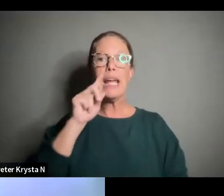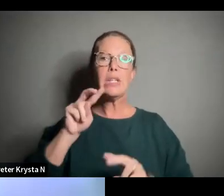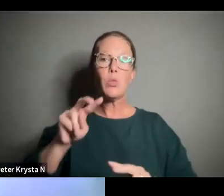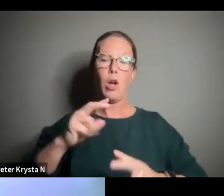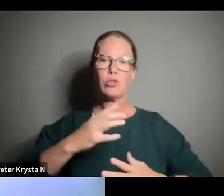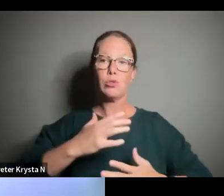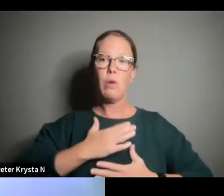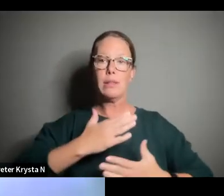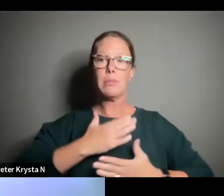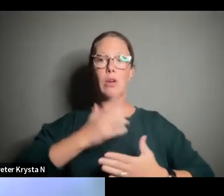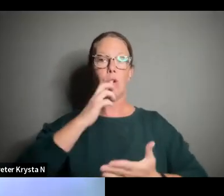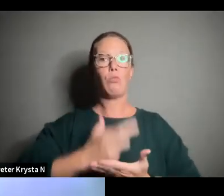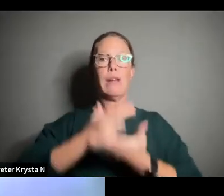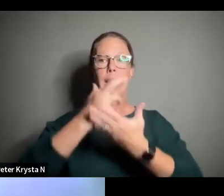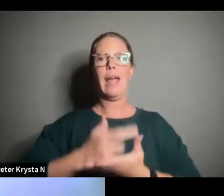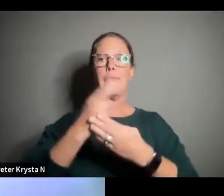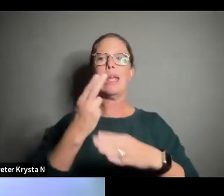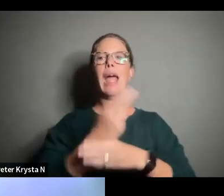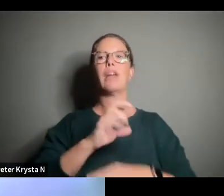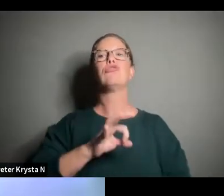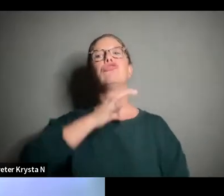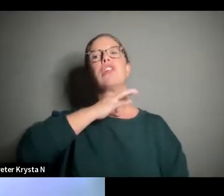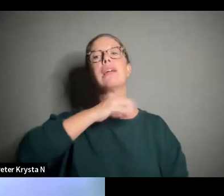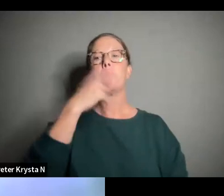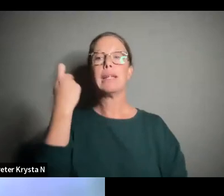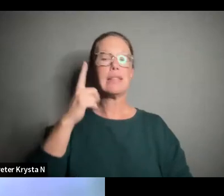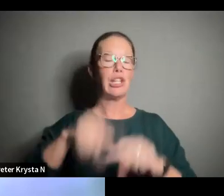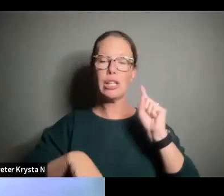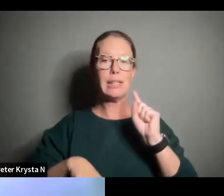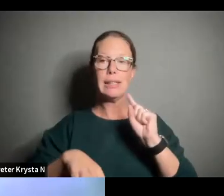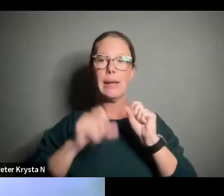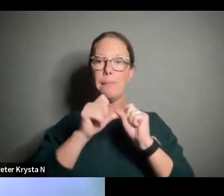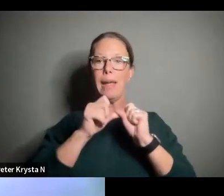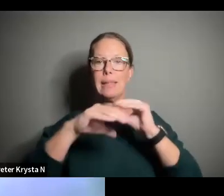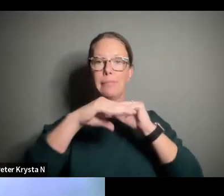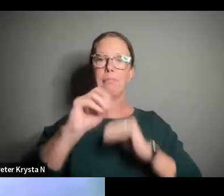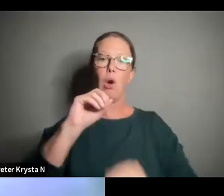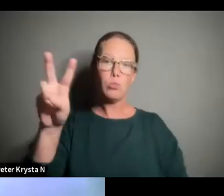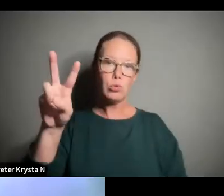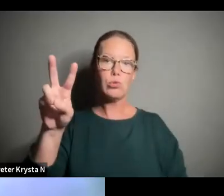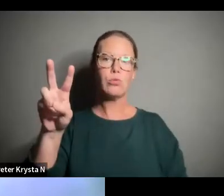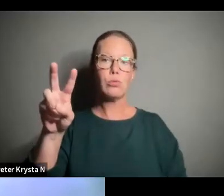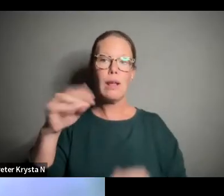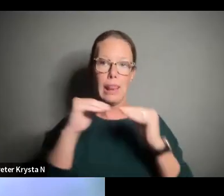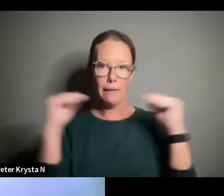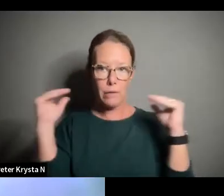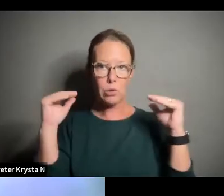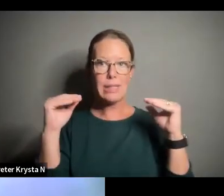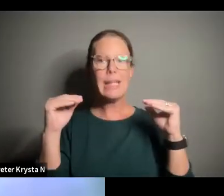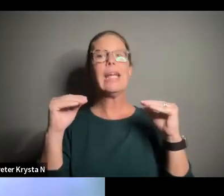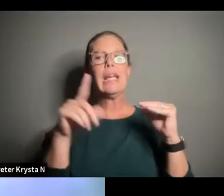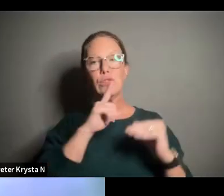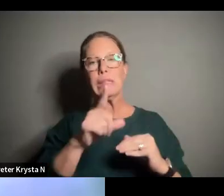respiratory rehab. He was placed on a trach after not being able to maintain his O2 levels. And he's struggling to wean off